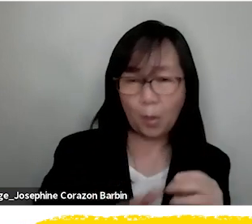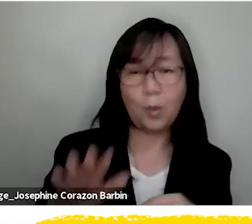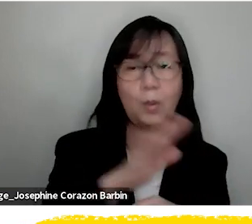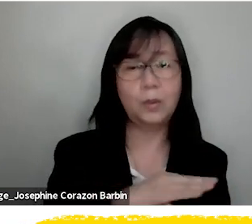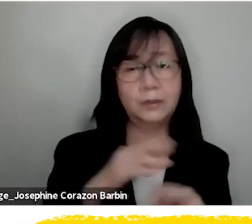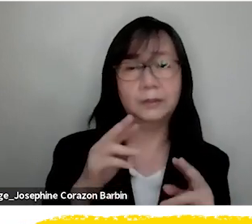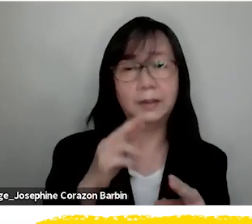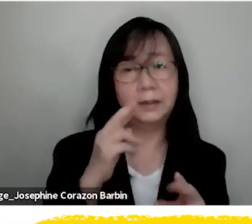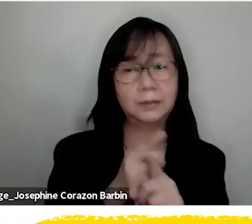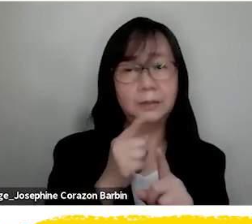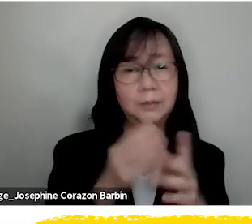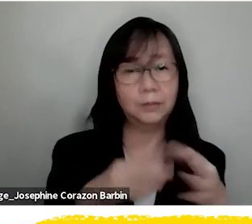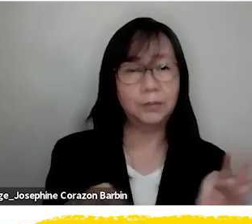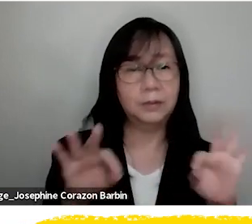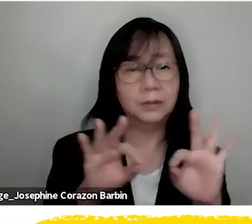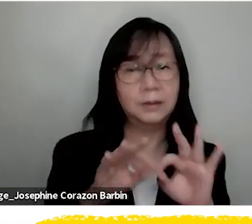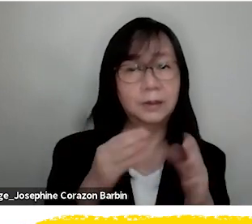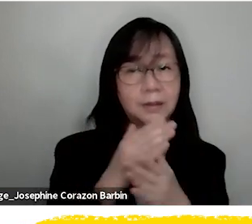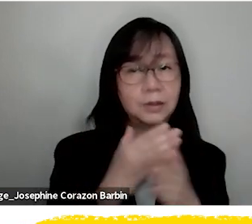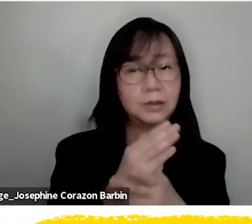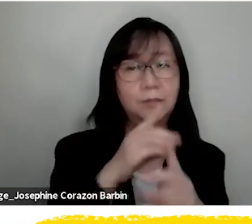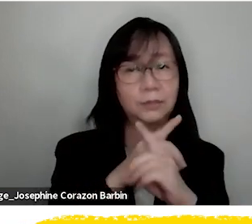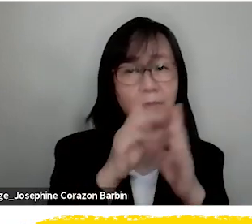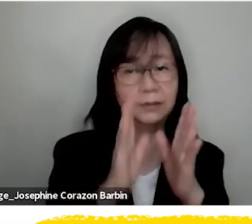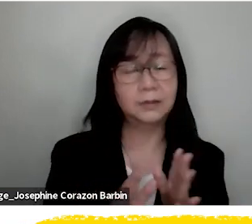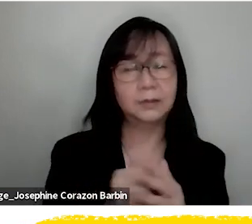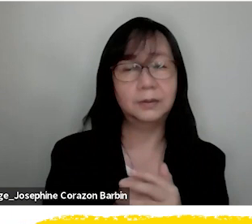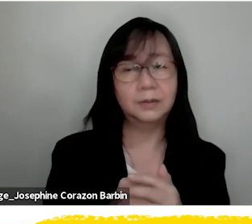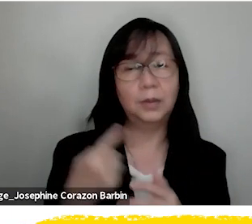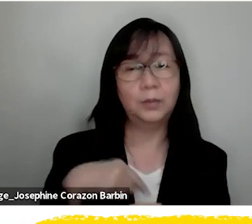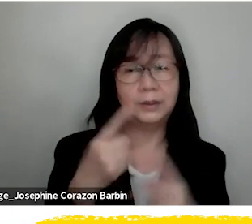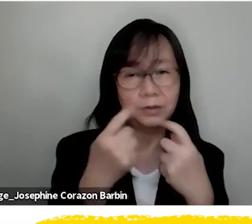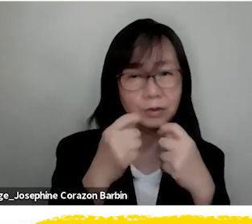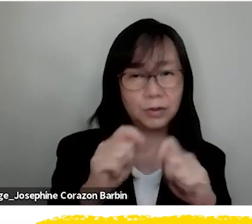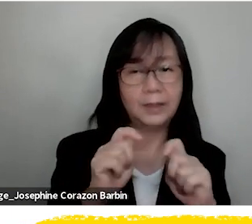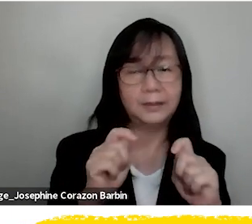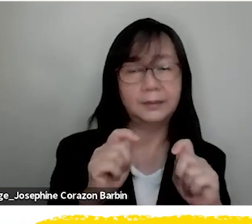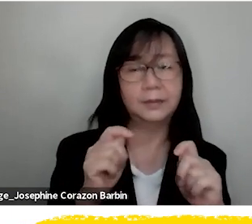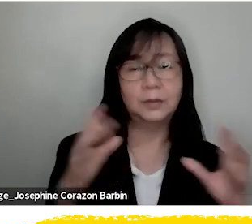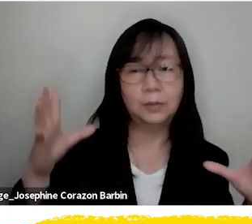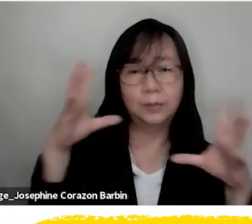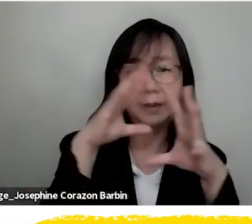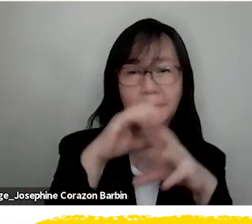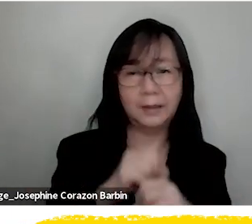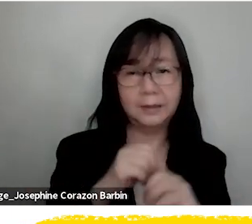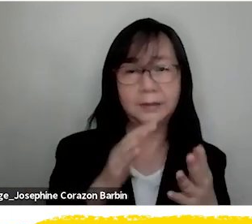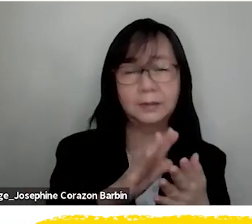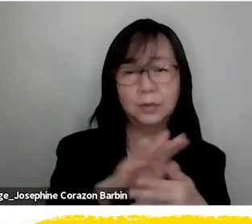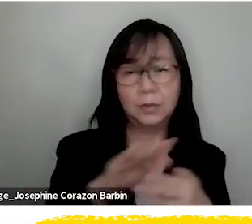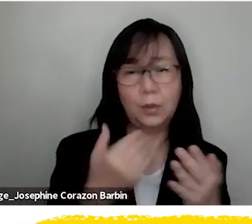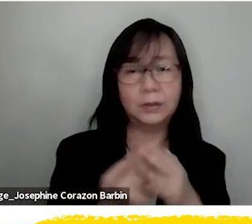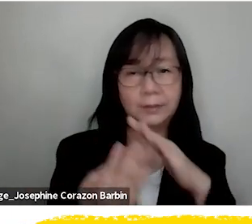rights of child human rights defenders. So we tried to compile there all the